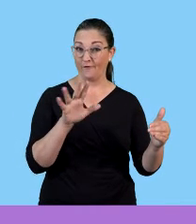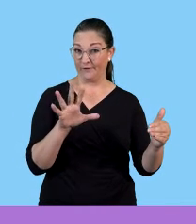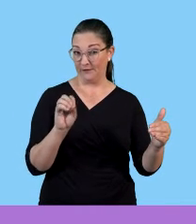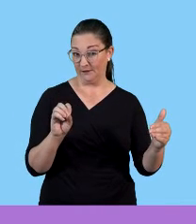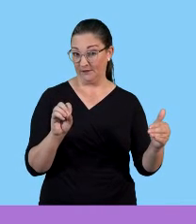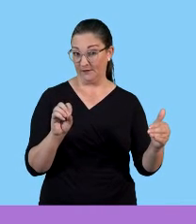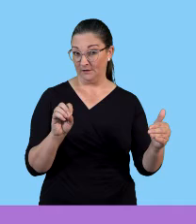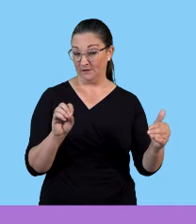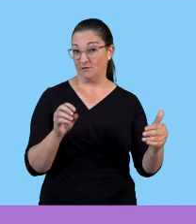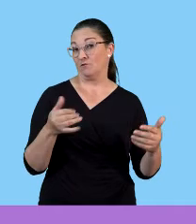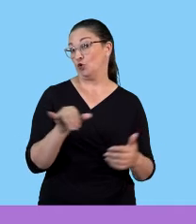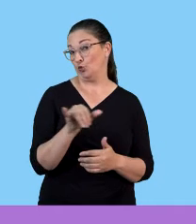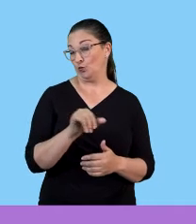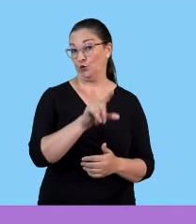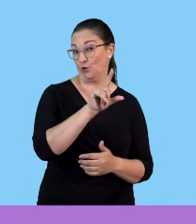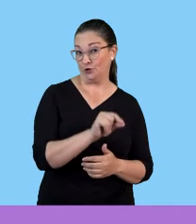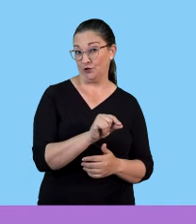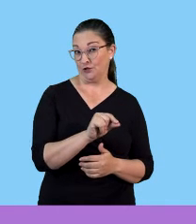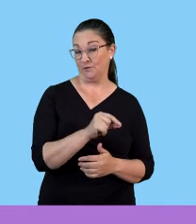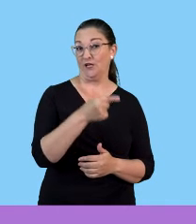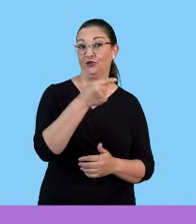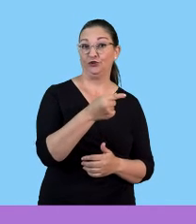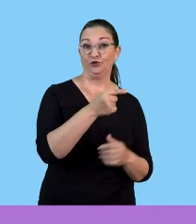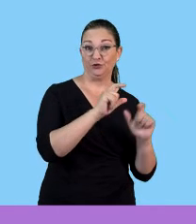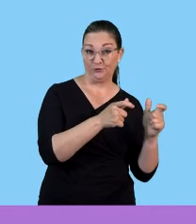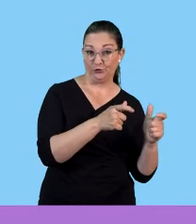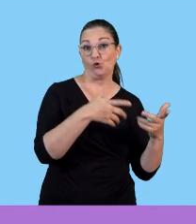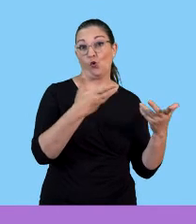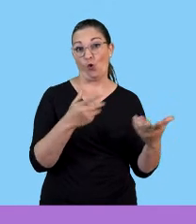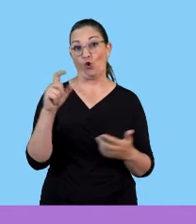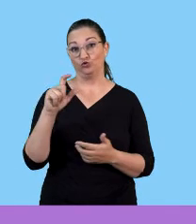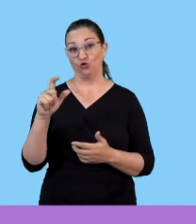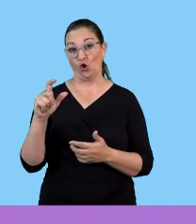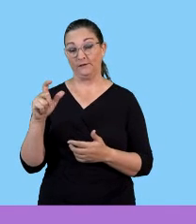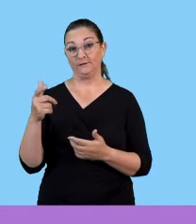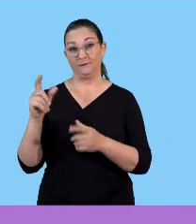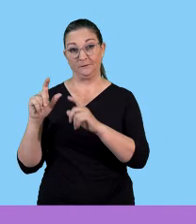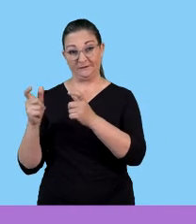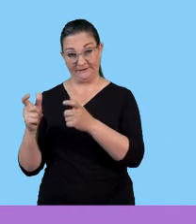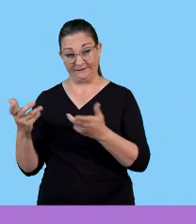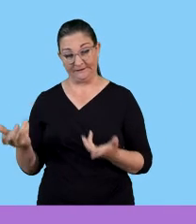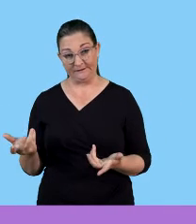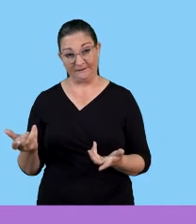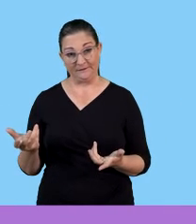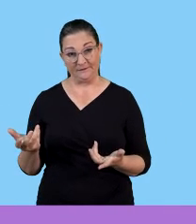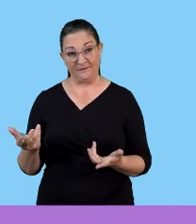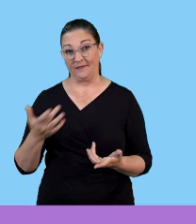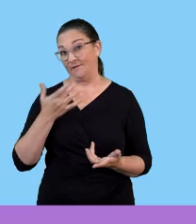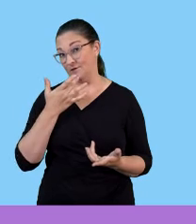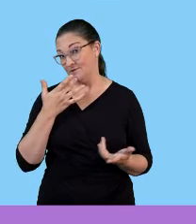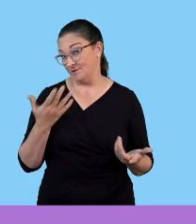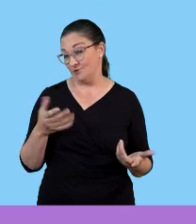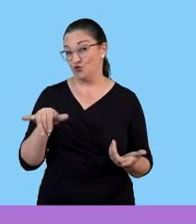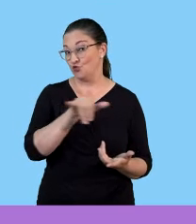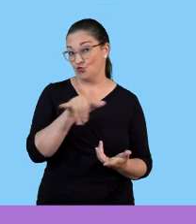which will be cheaper to pack, the ginger biscuits in small boxes or the chocolate biscuits in tins? So, if